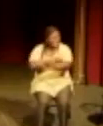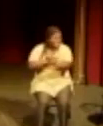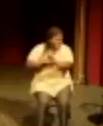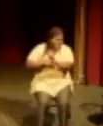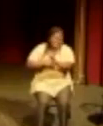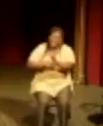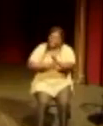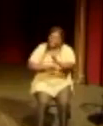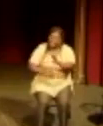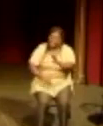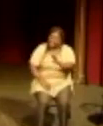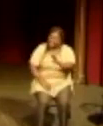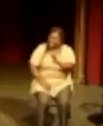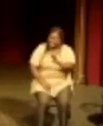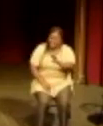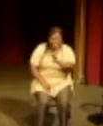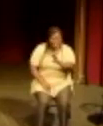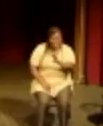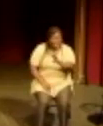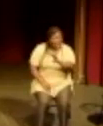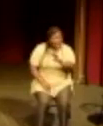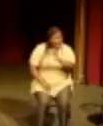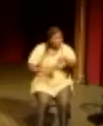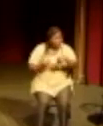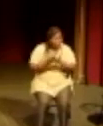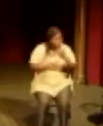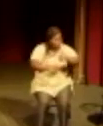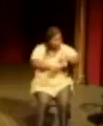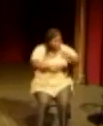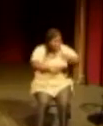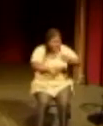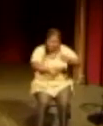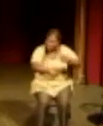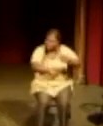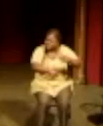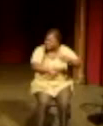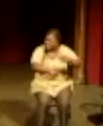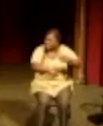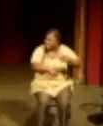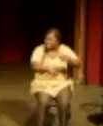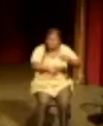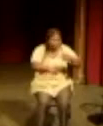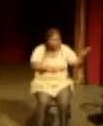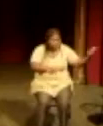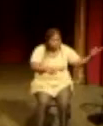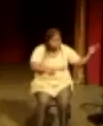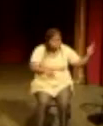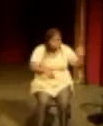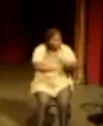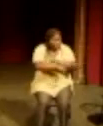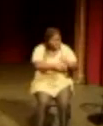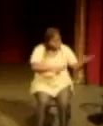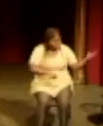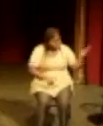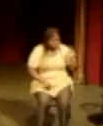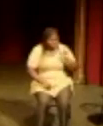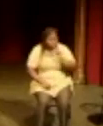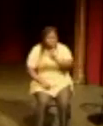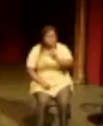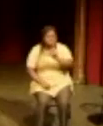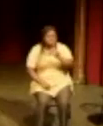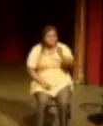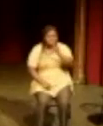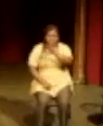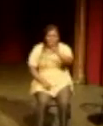Brittany was up on stage, and it was just perfect timing, so she's calling me up, get up here. So I ran up there and faced all our graduates and